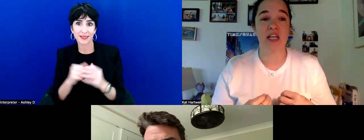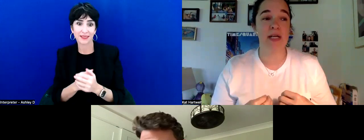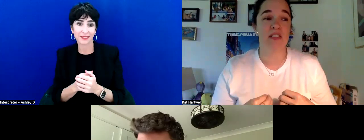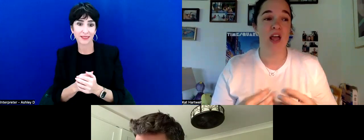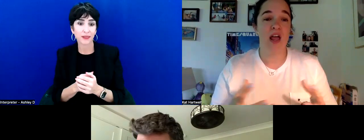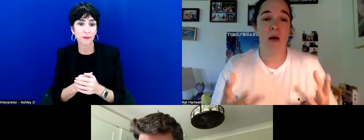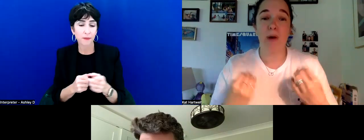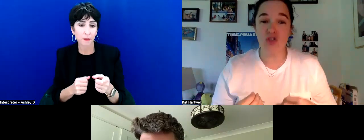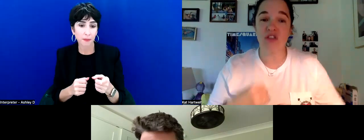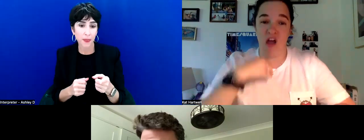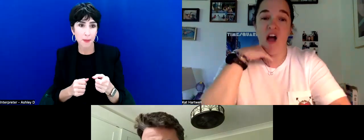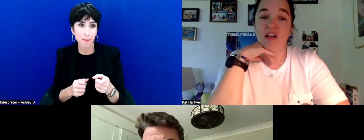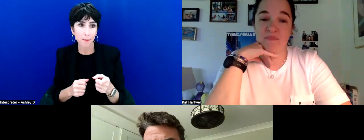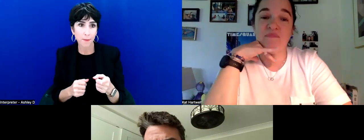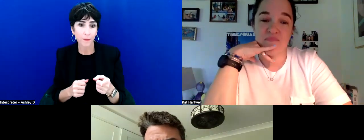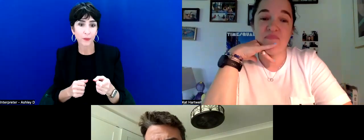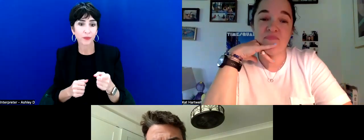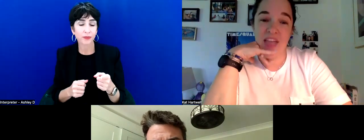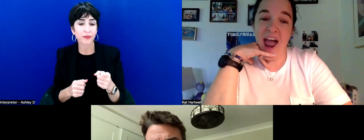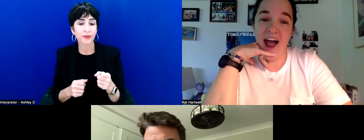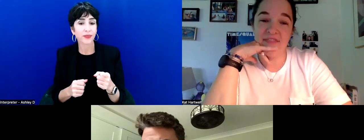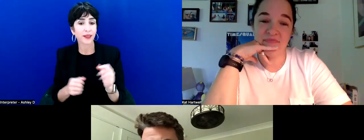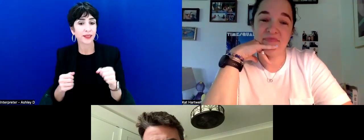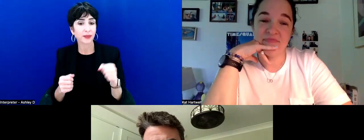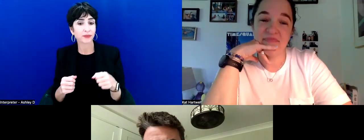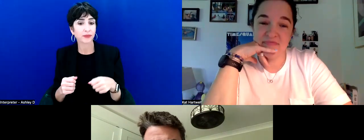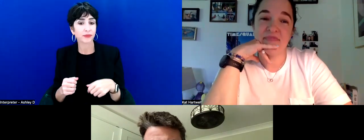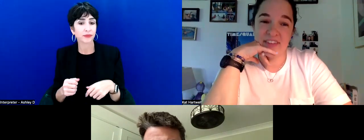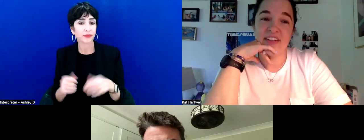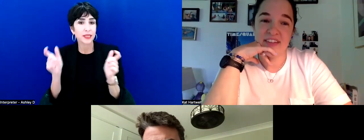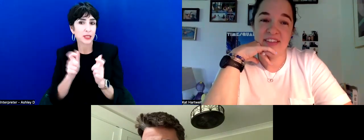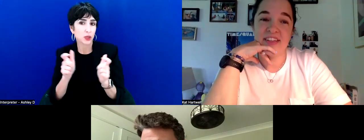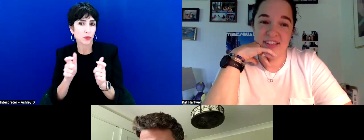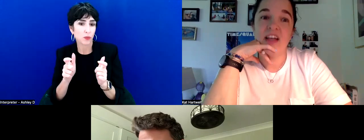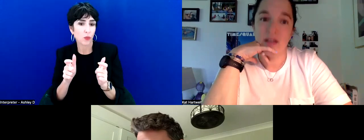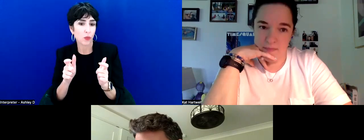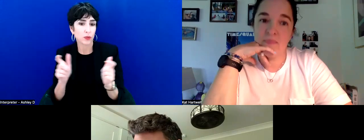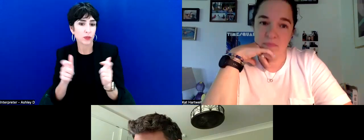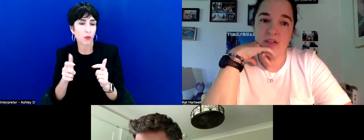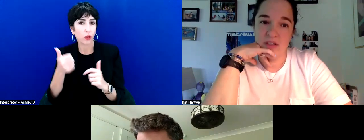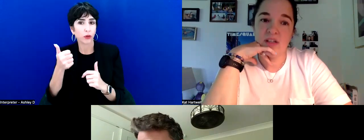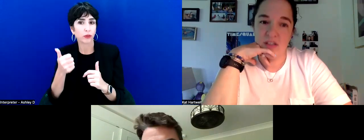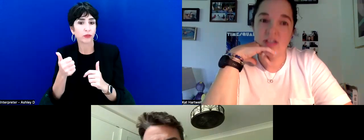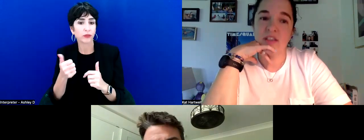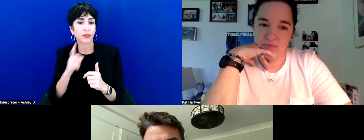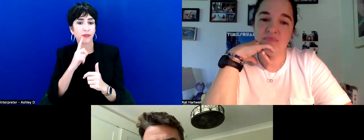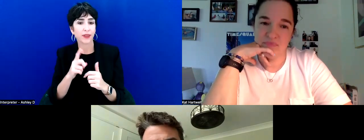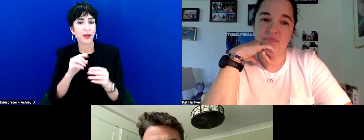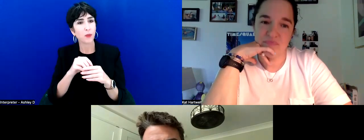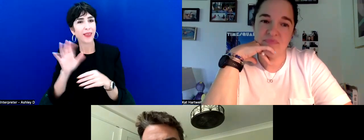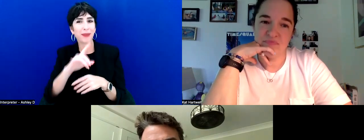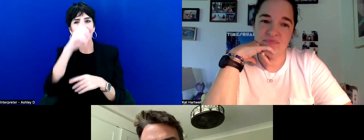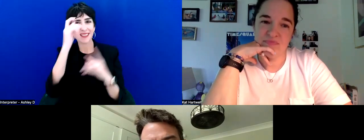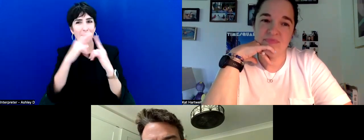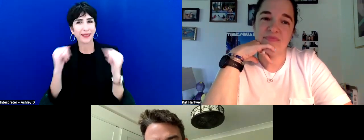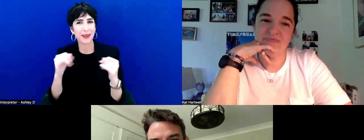very Yeah, it intimate, was yeah, it was personal. very yeah, intimate. Yeah. It was small. It was smaller and intimate. It was a very it's almost like being at a summer